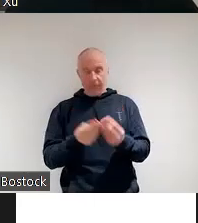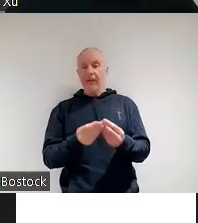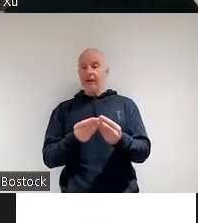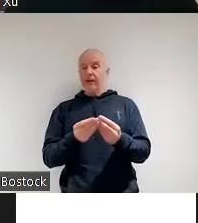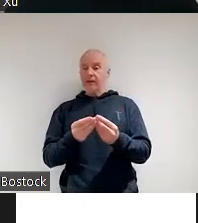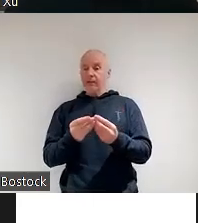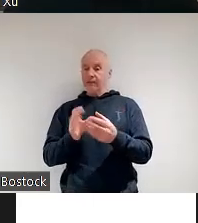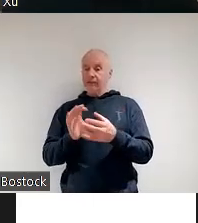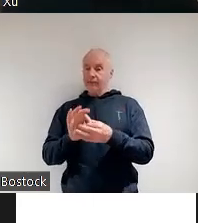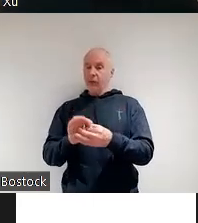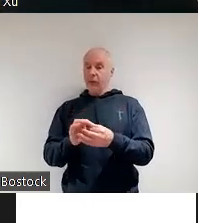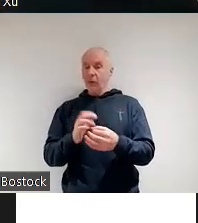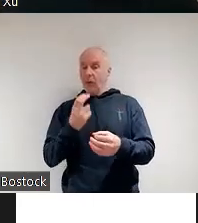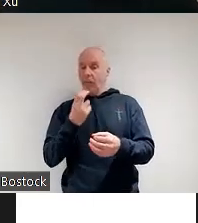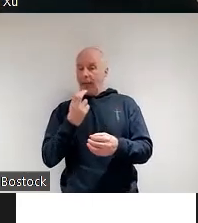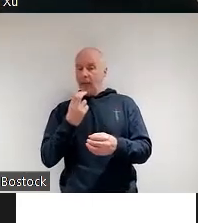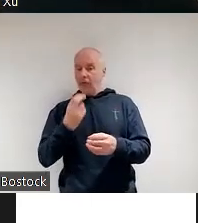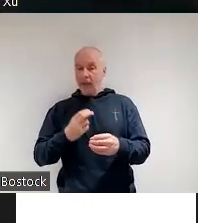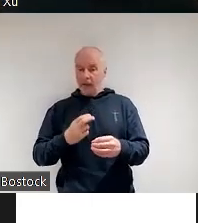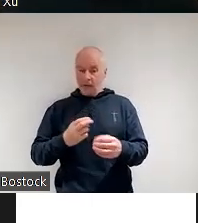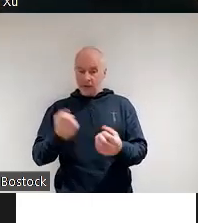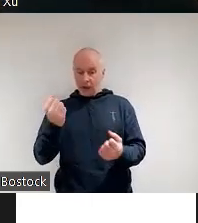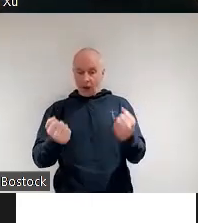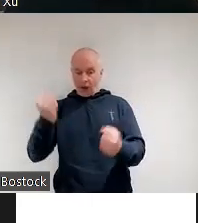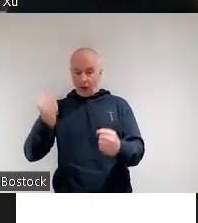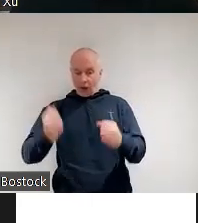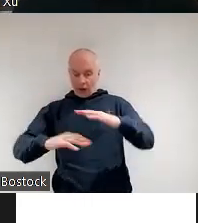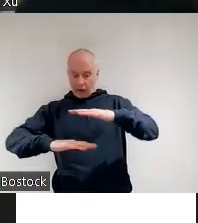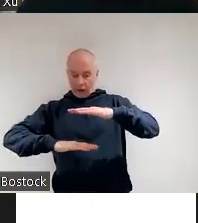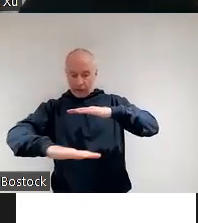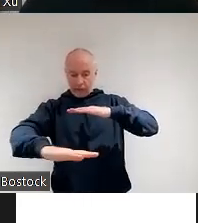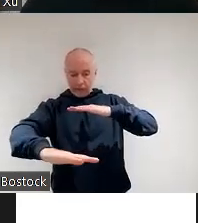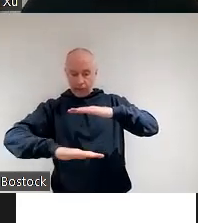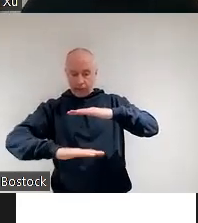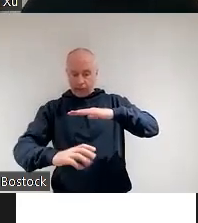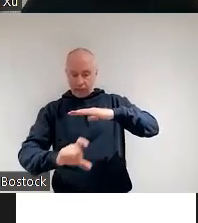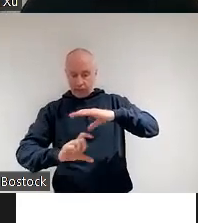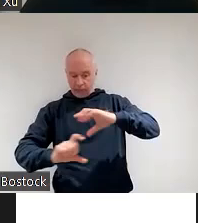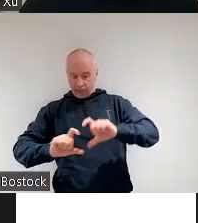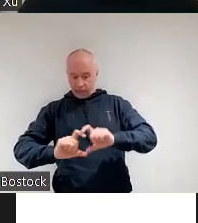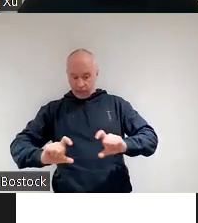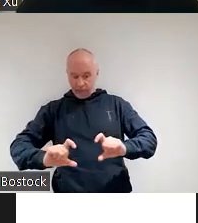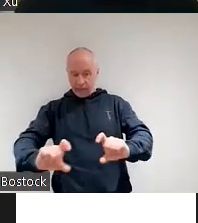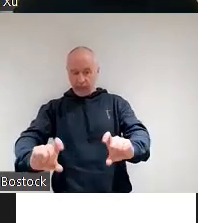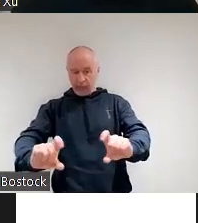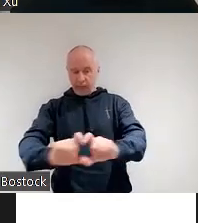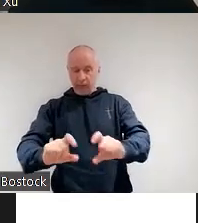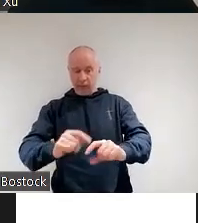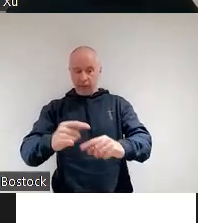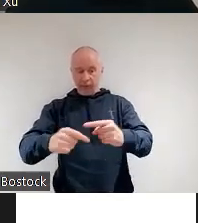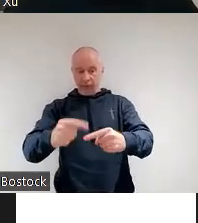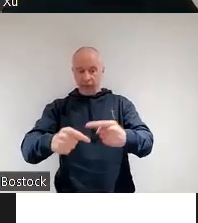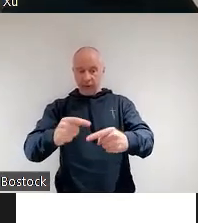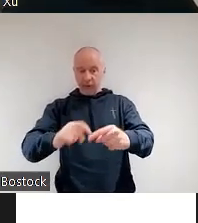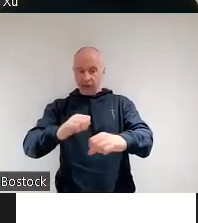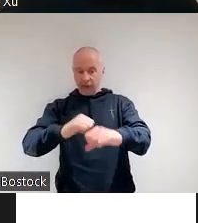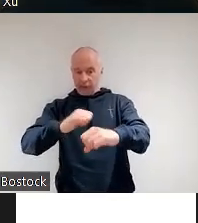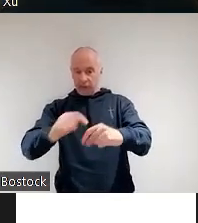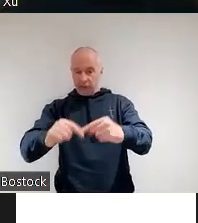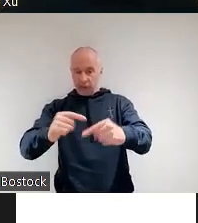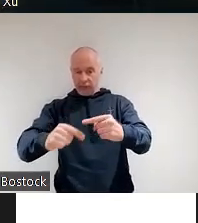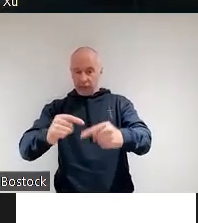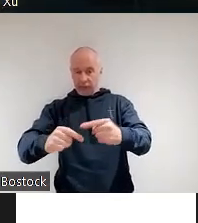have a huge battery below the vehicle and going through the inverter, going through the motor, of course, you have a lot of